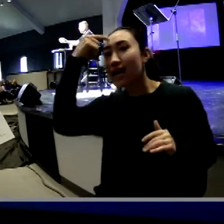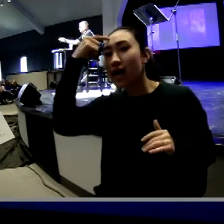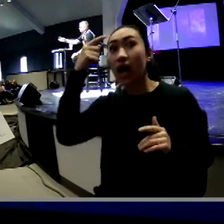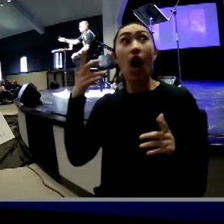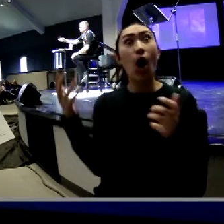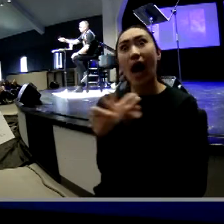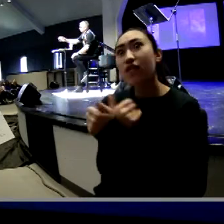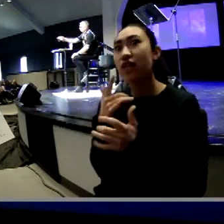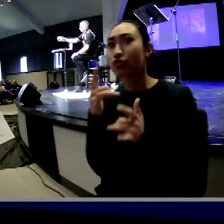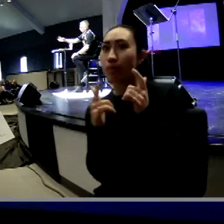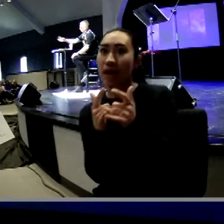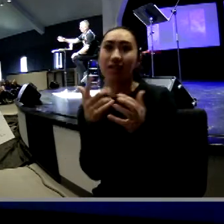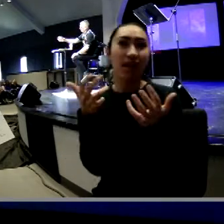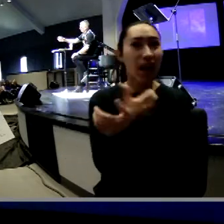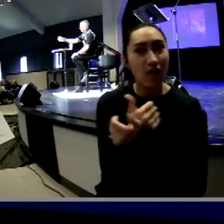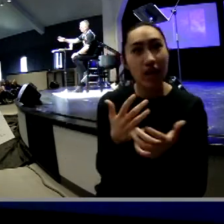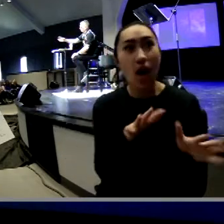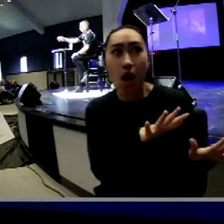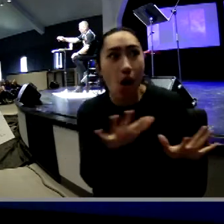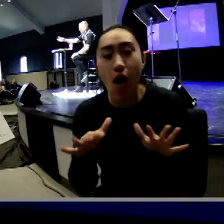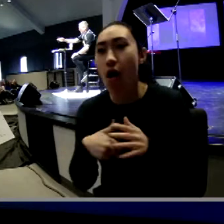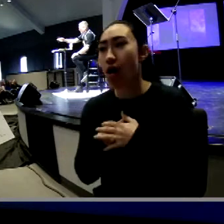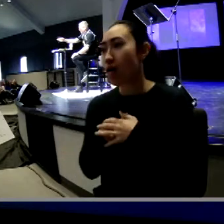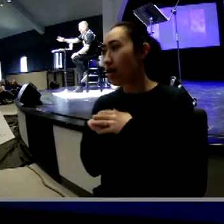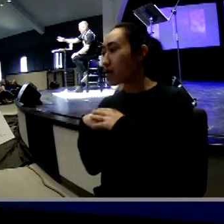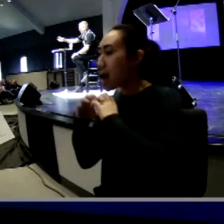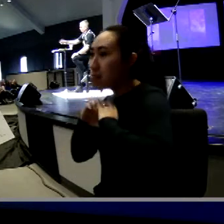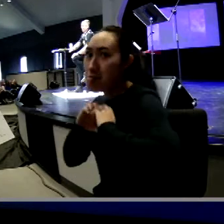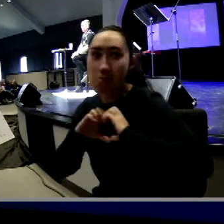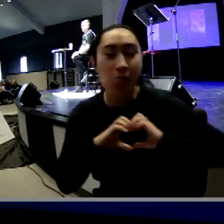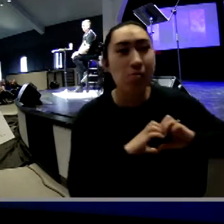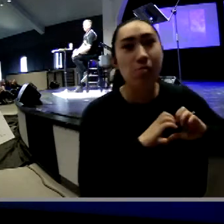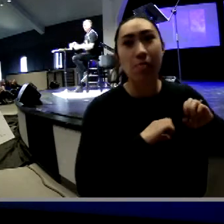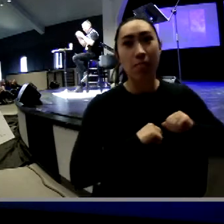Eric, don't go where the puck is, go where it's gonna be.